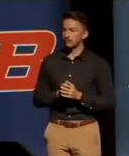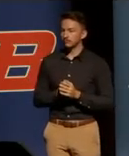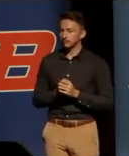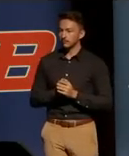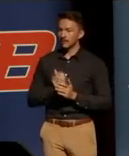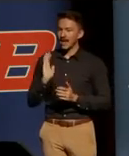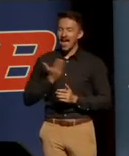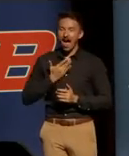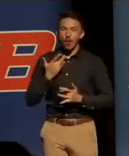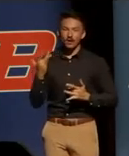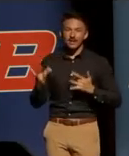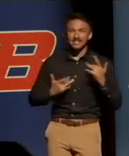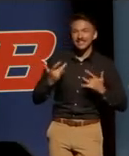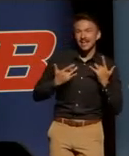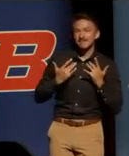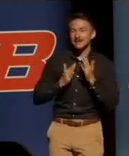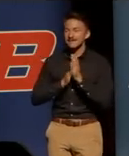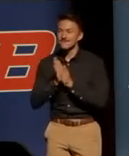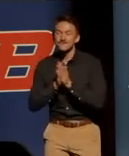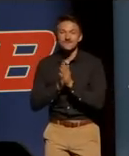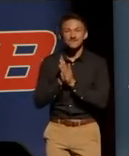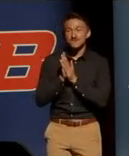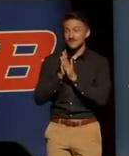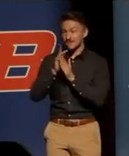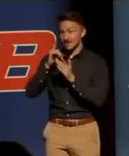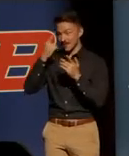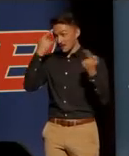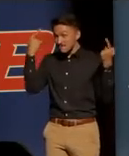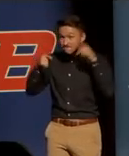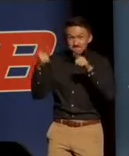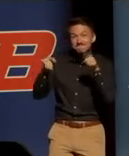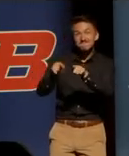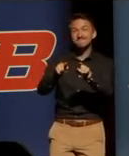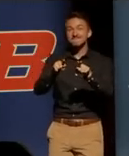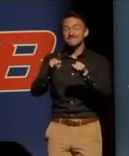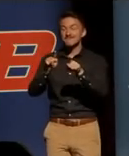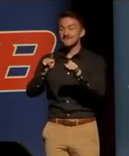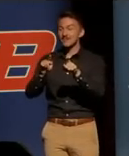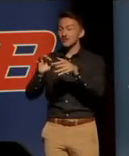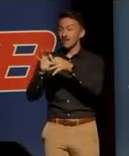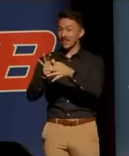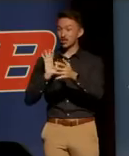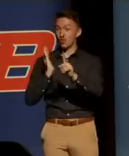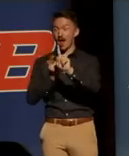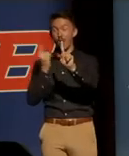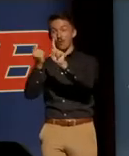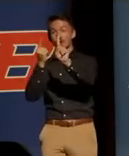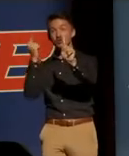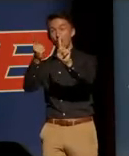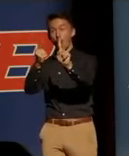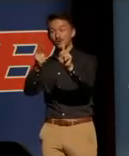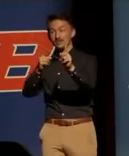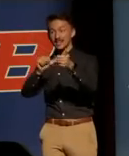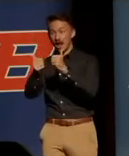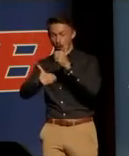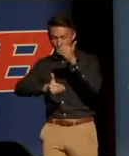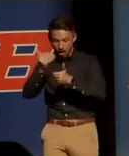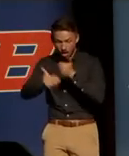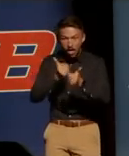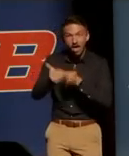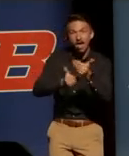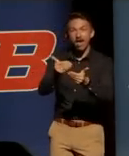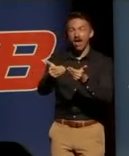shared intellectual excitement about where we're going is something we can reflect on through this